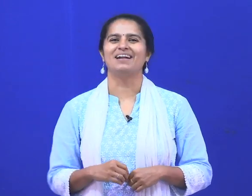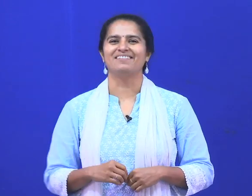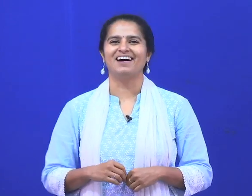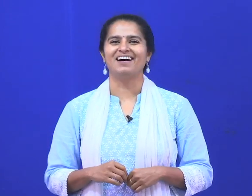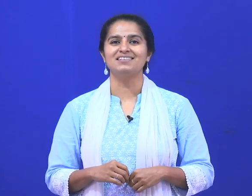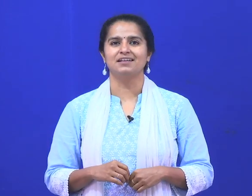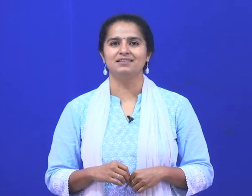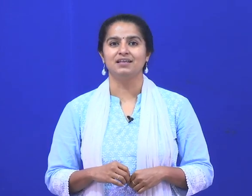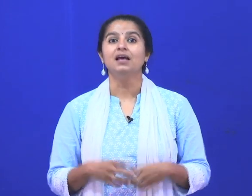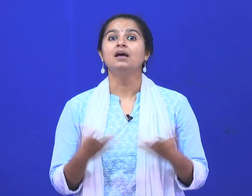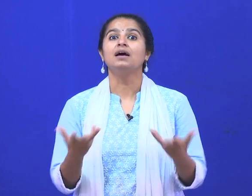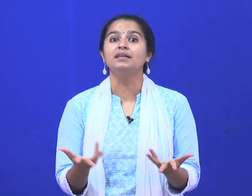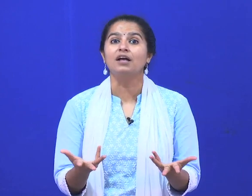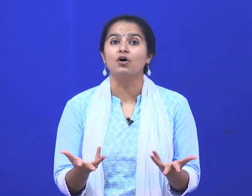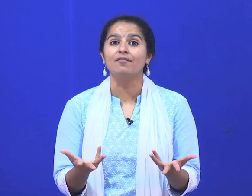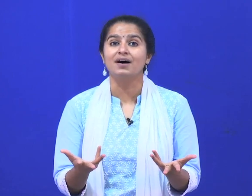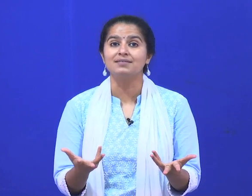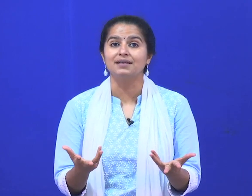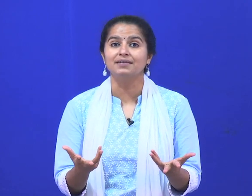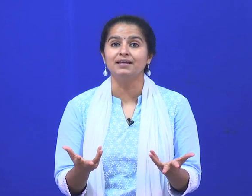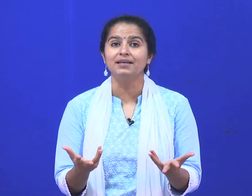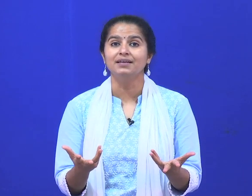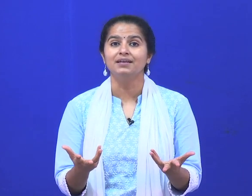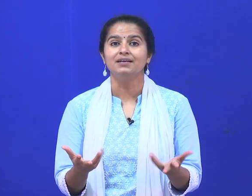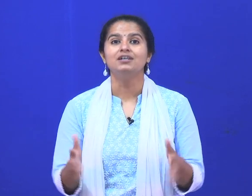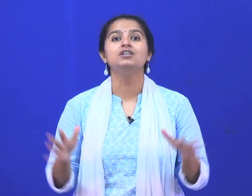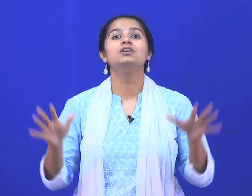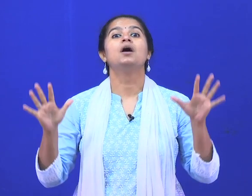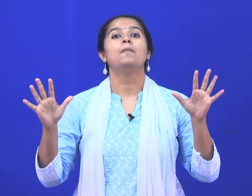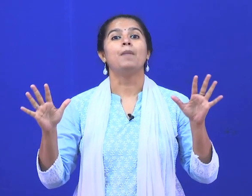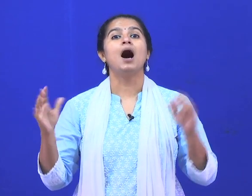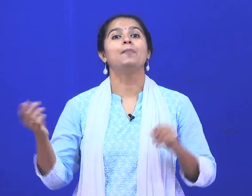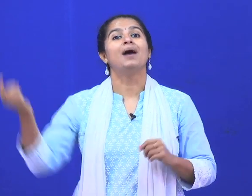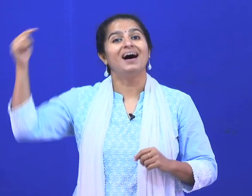pancha pandavaha santi kati kauravaha santi